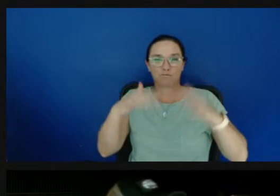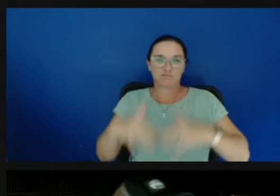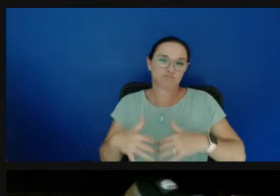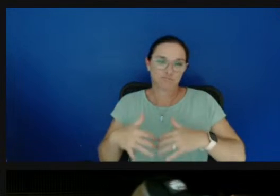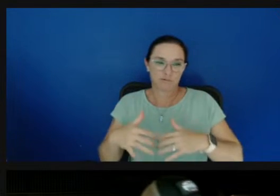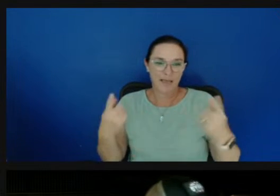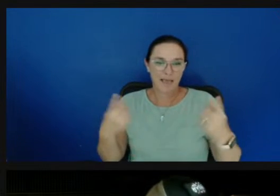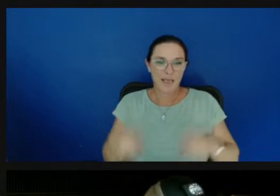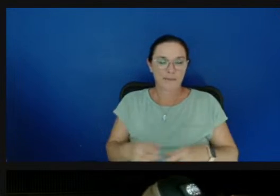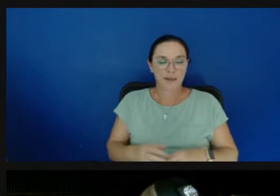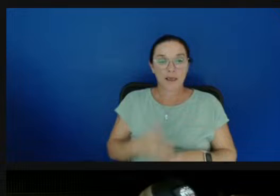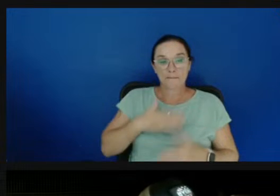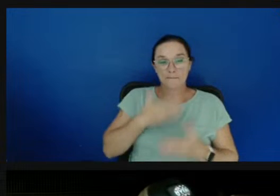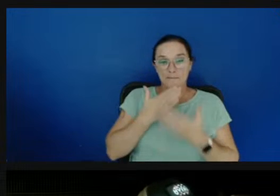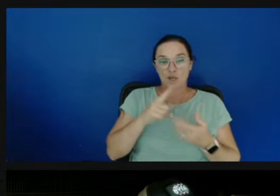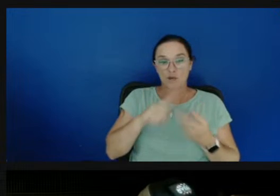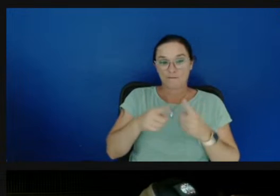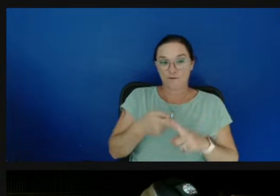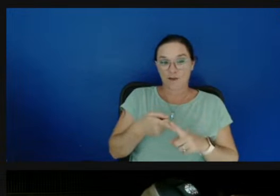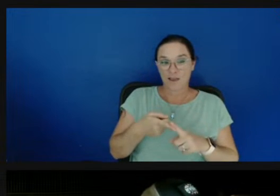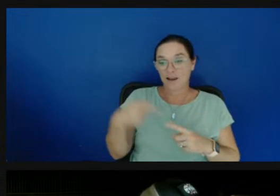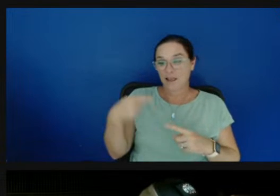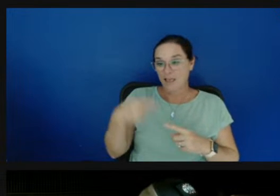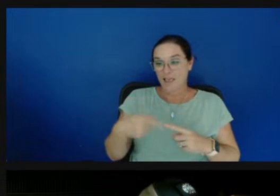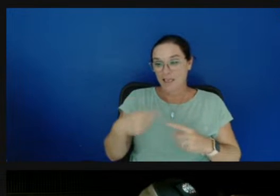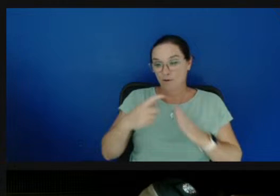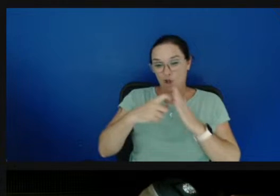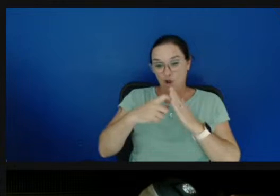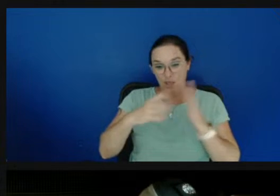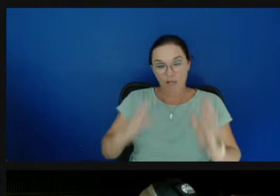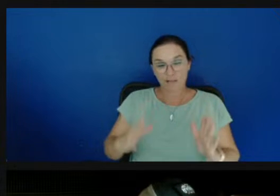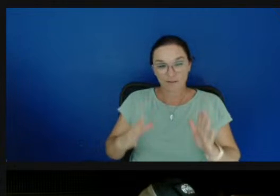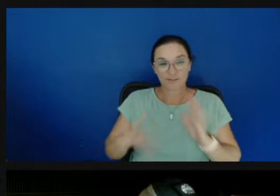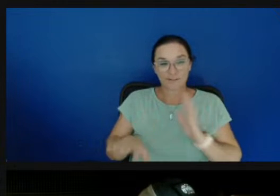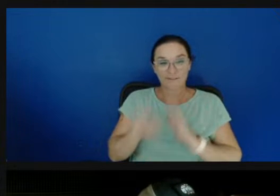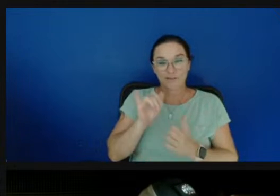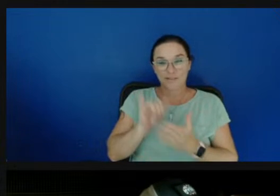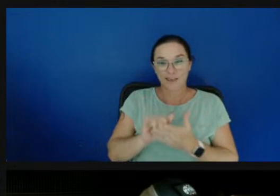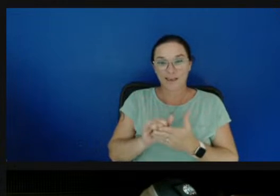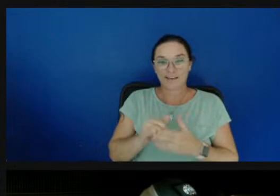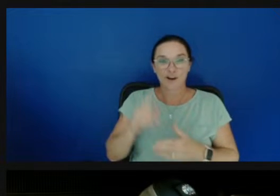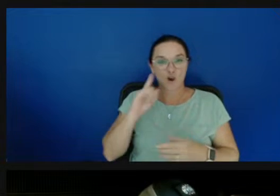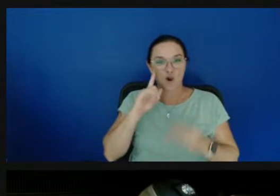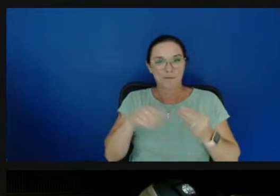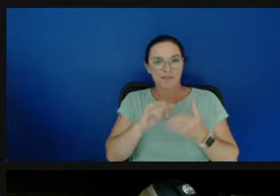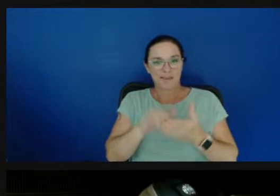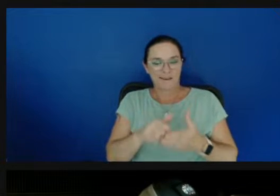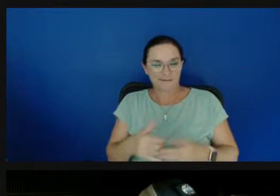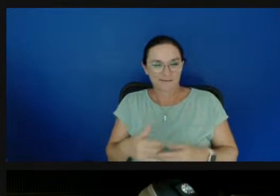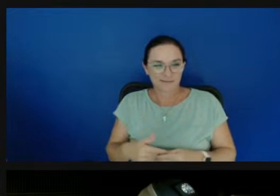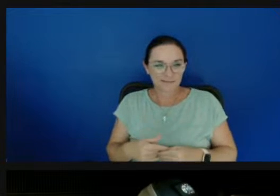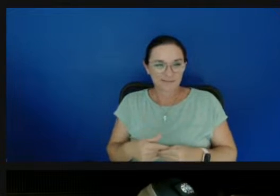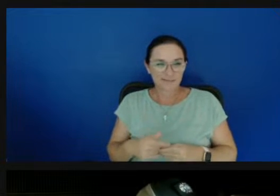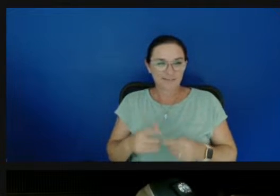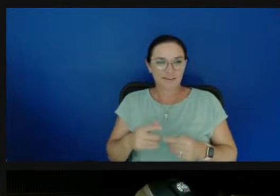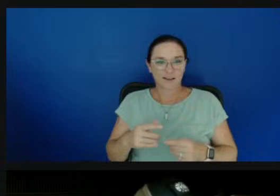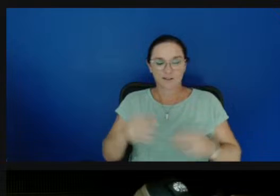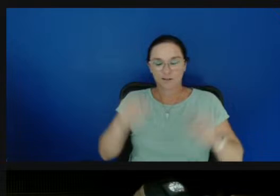Yeah. my good friend is the archaeologist who went out there with them, and so yeah, I remember hearing about that and being completely mind